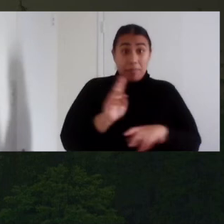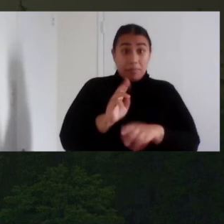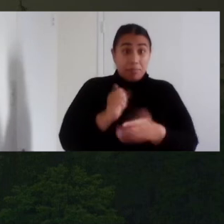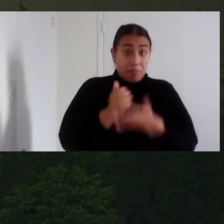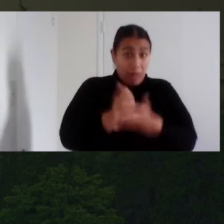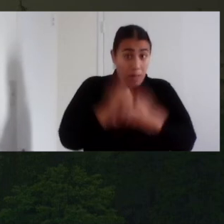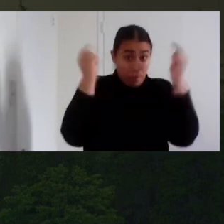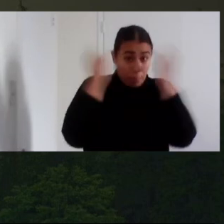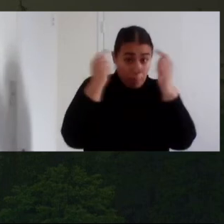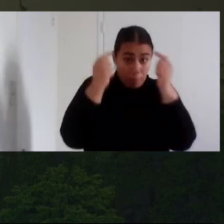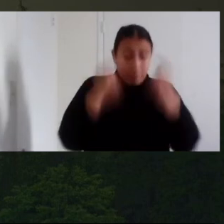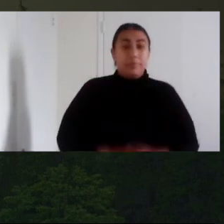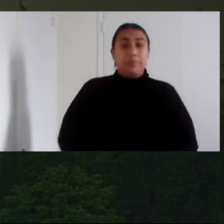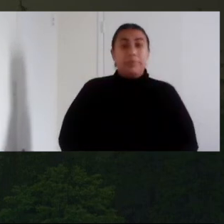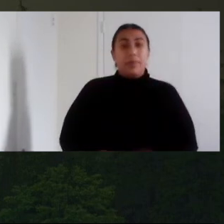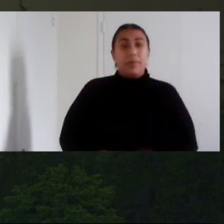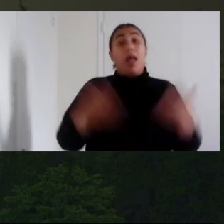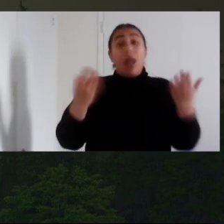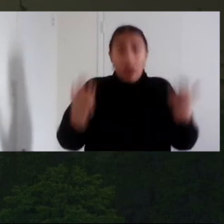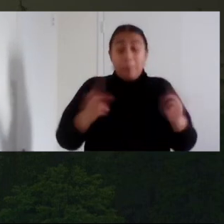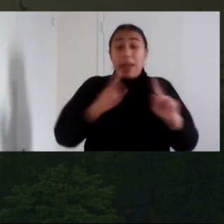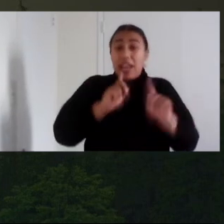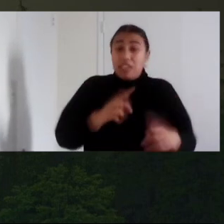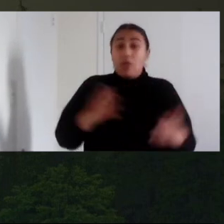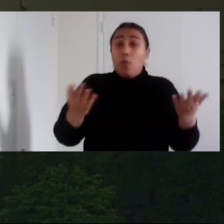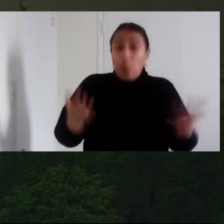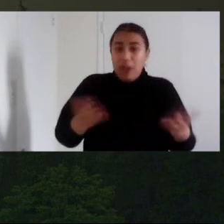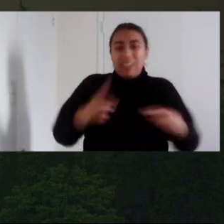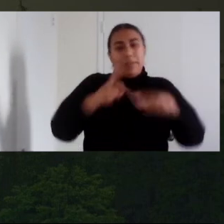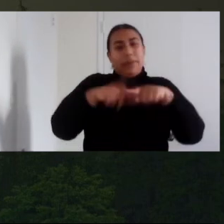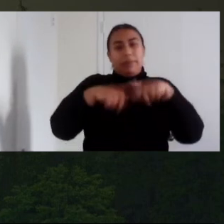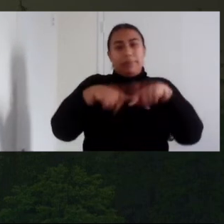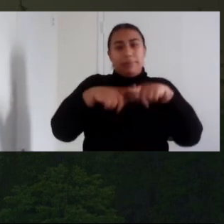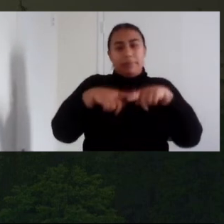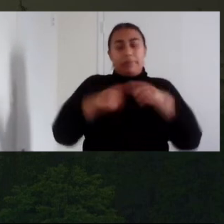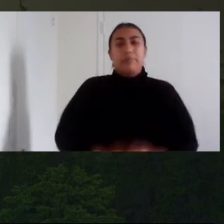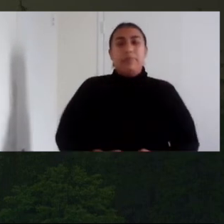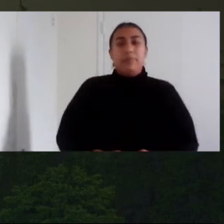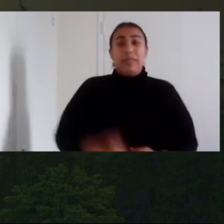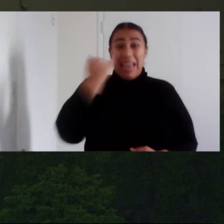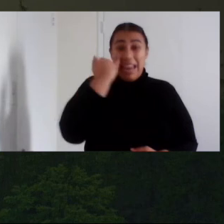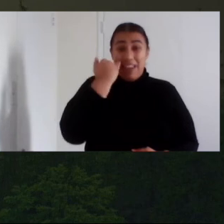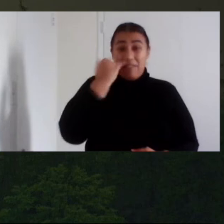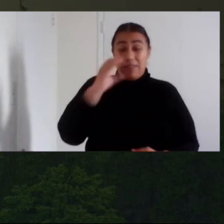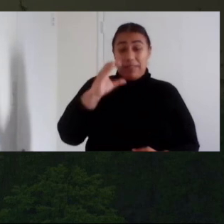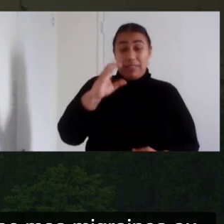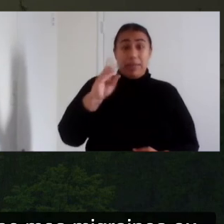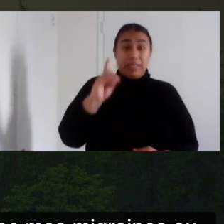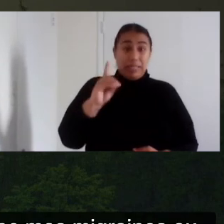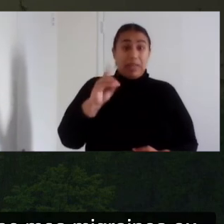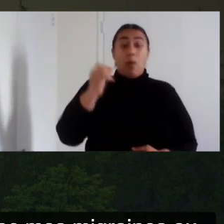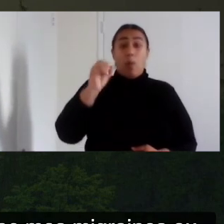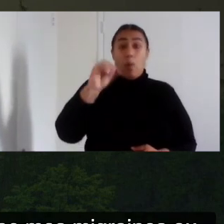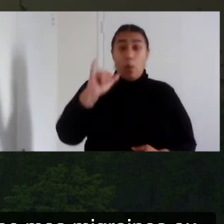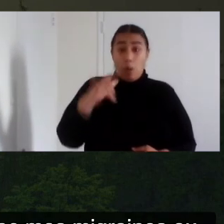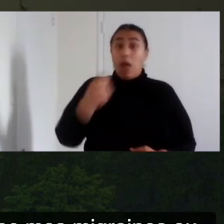question. Second one, I already take CBD oil for another condition, which is my